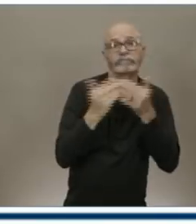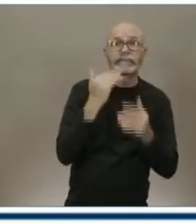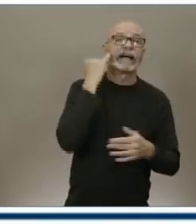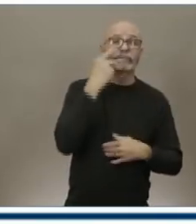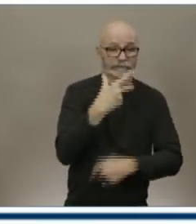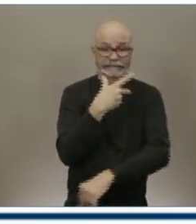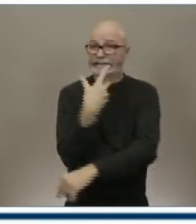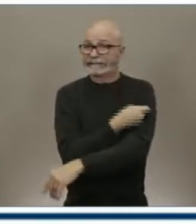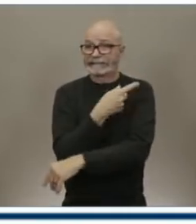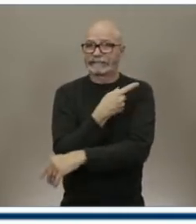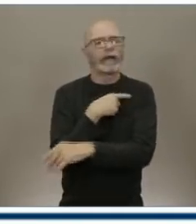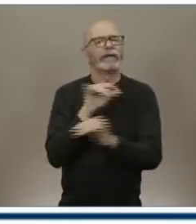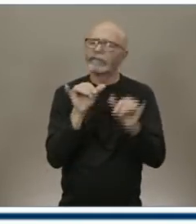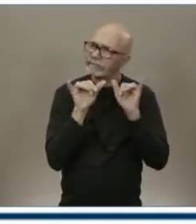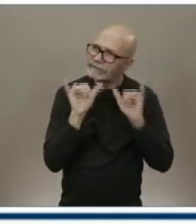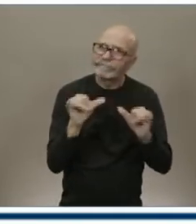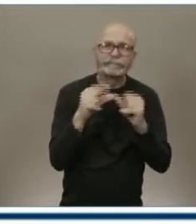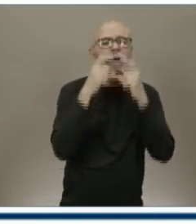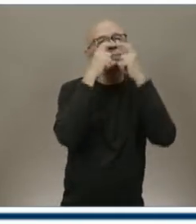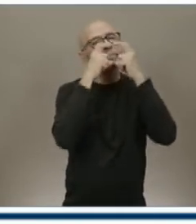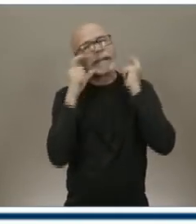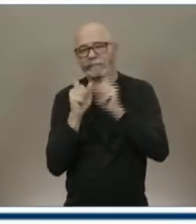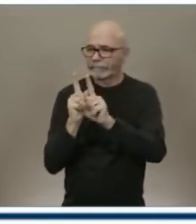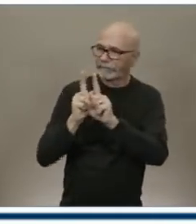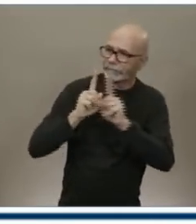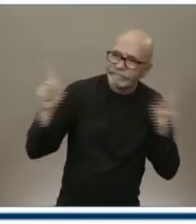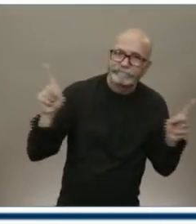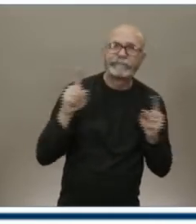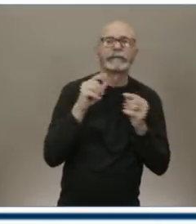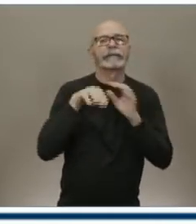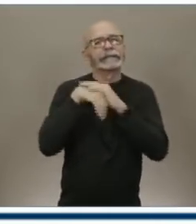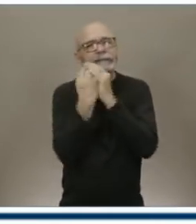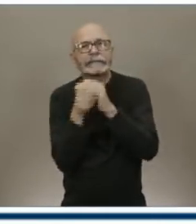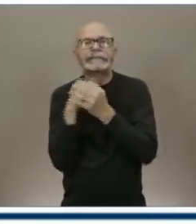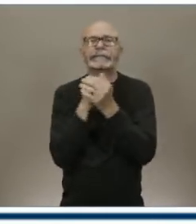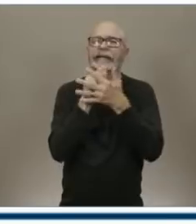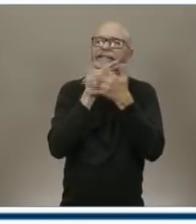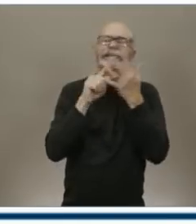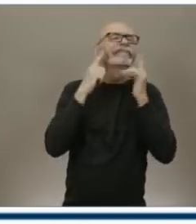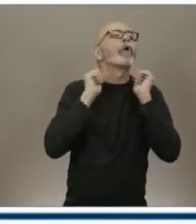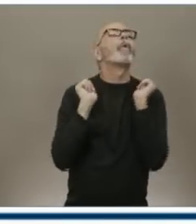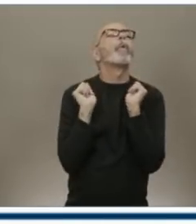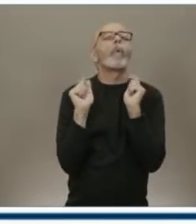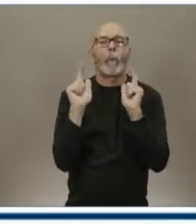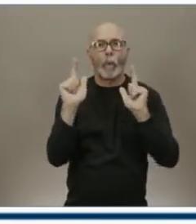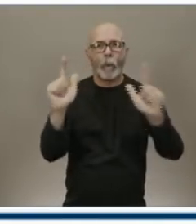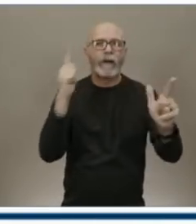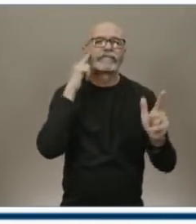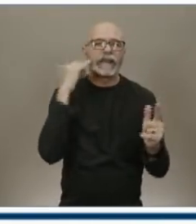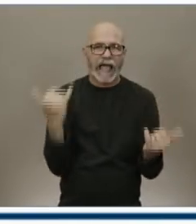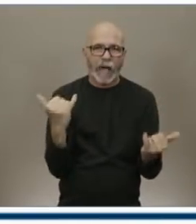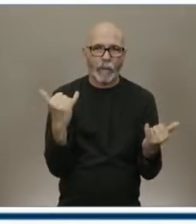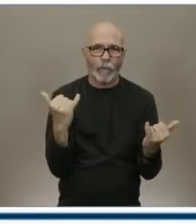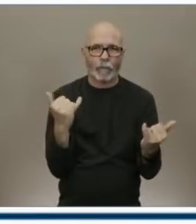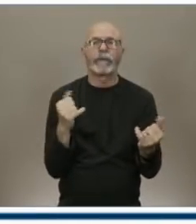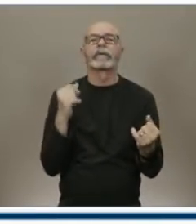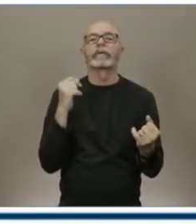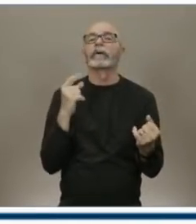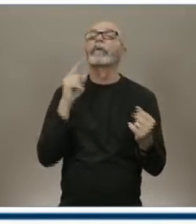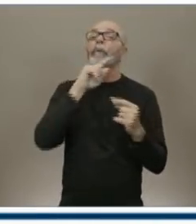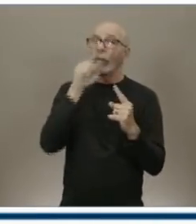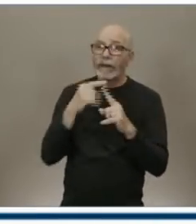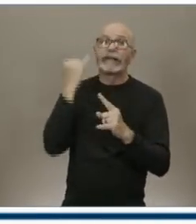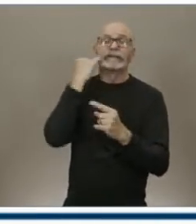around distancing, masking, etc. Those are going to have to be in place for everybody as we roll through this